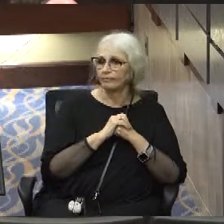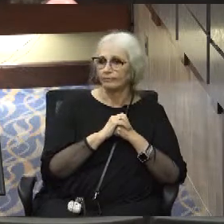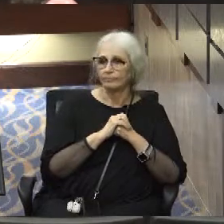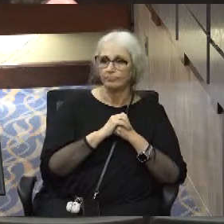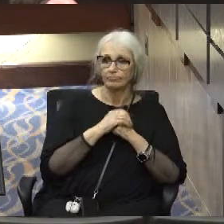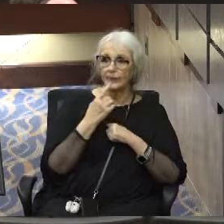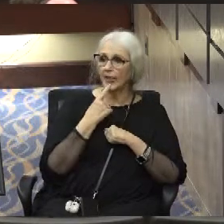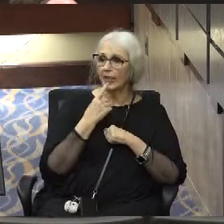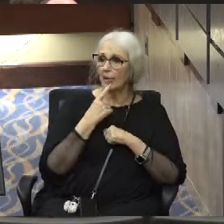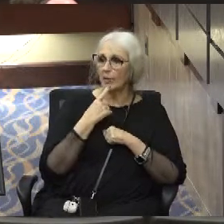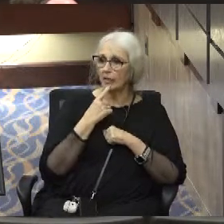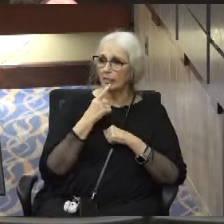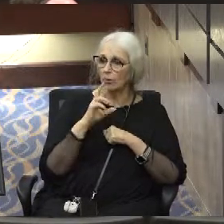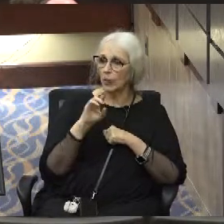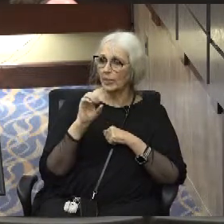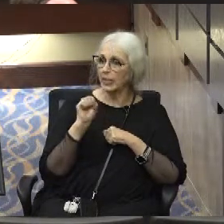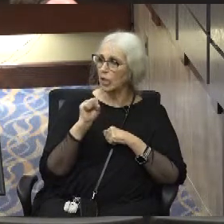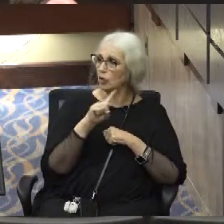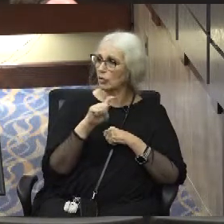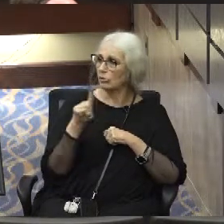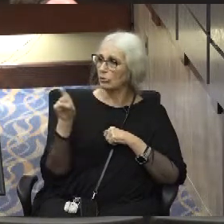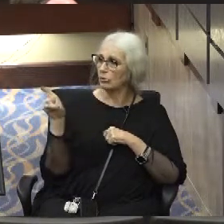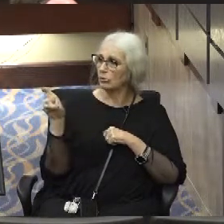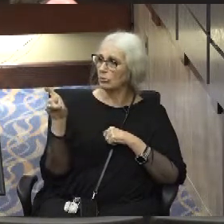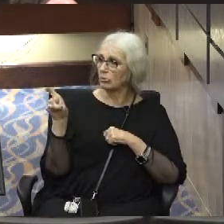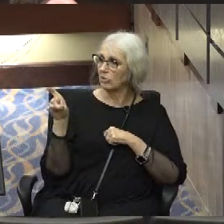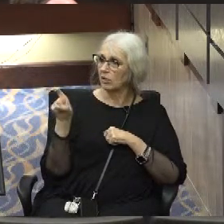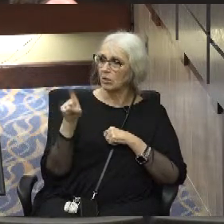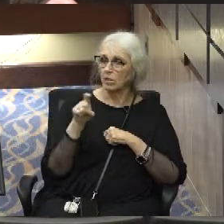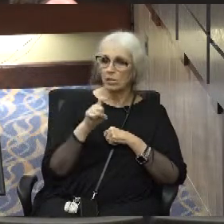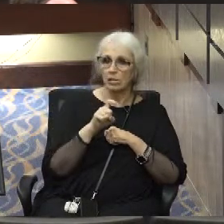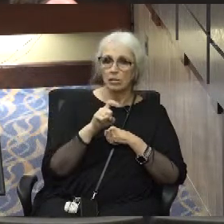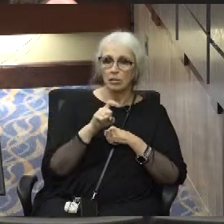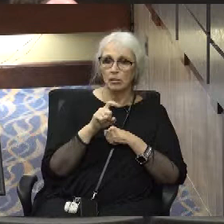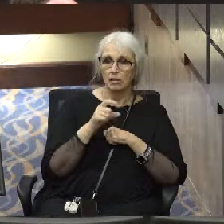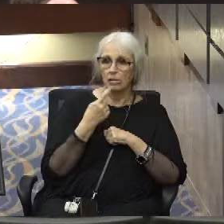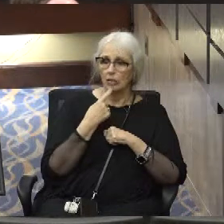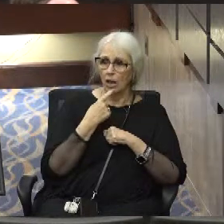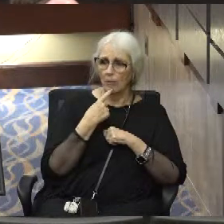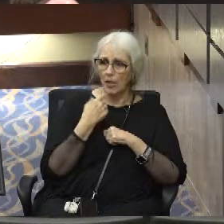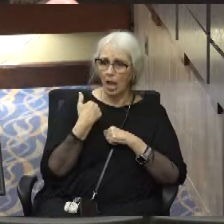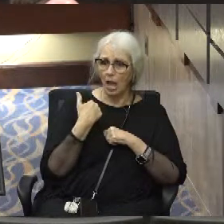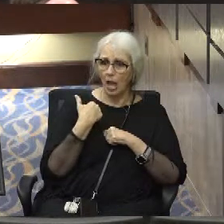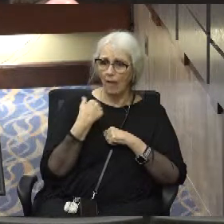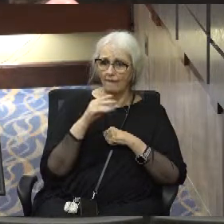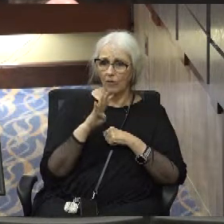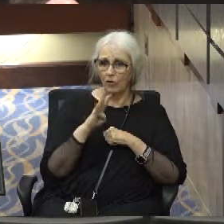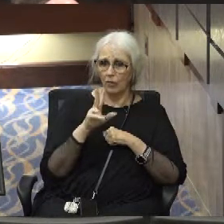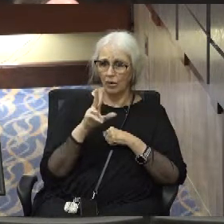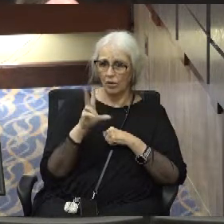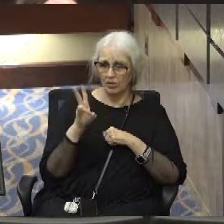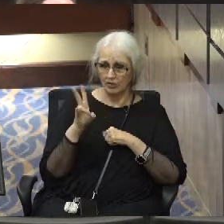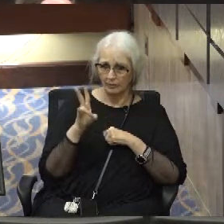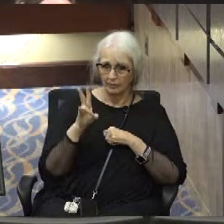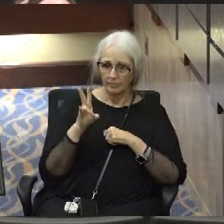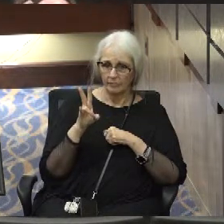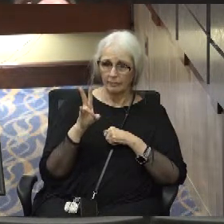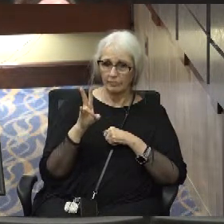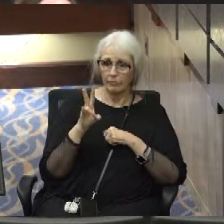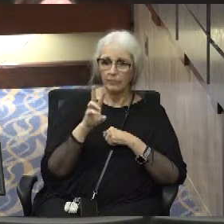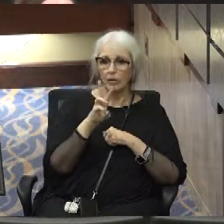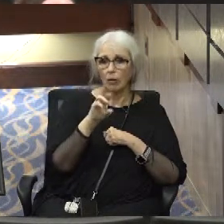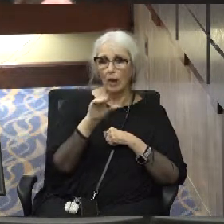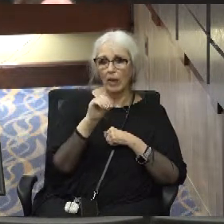Any other comments on resolutions? The only other comment I have is on 437, and that's our